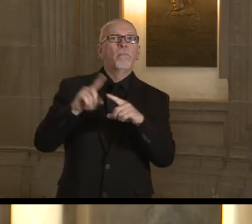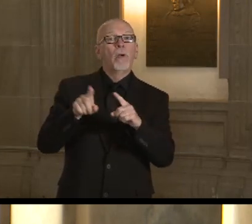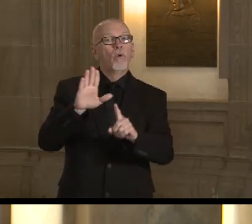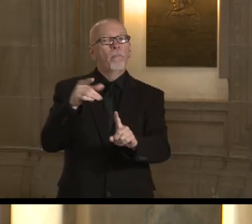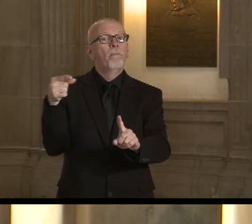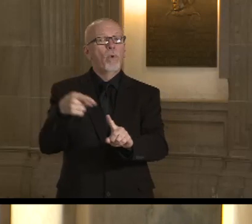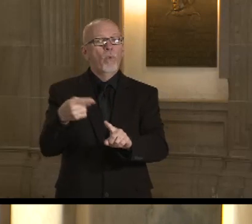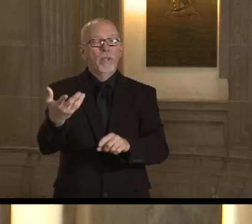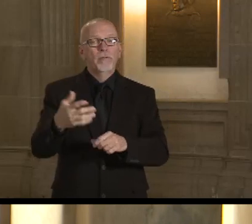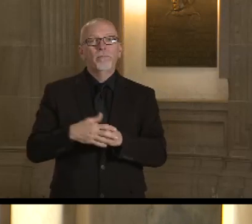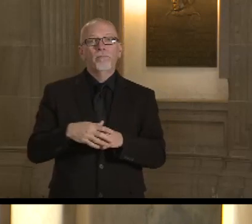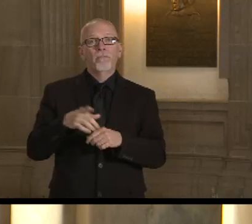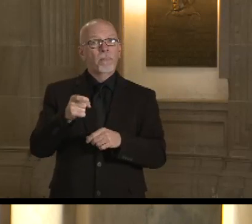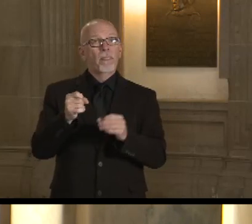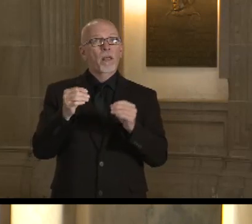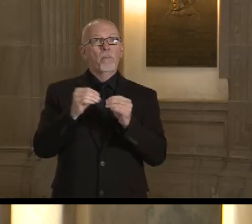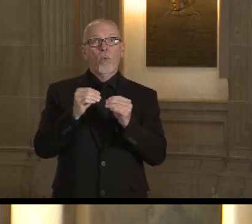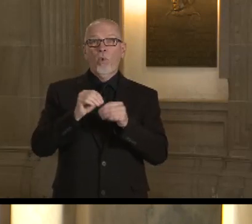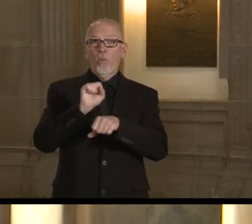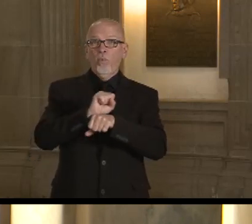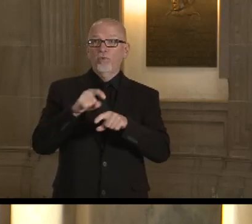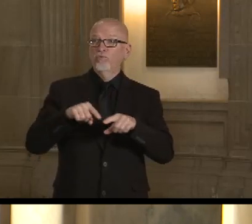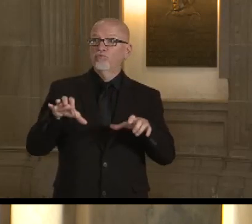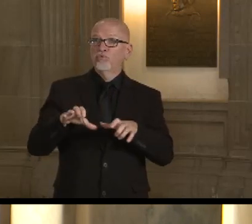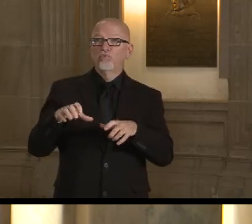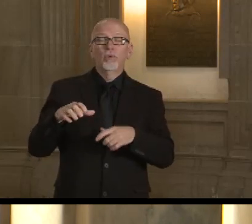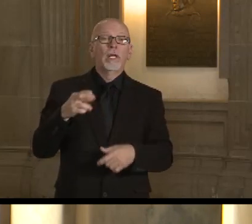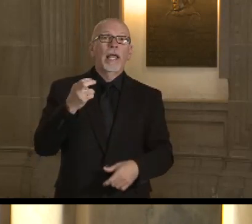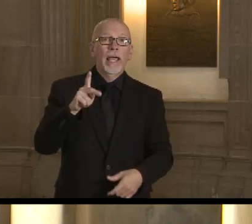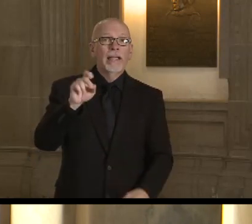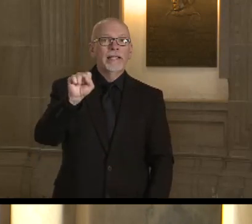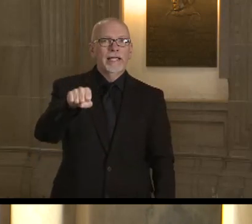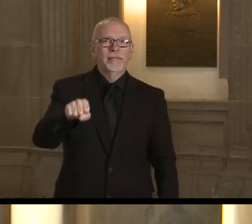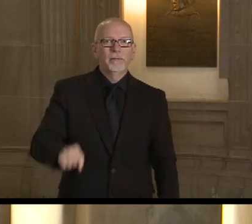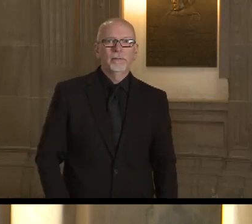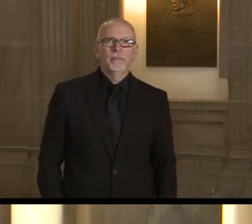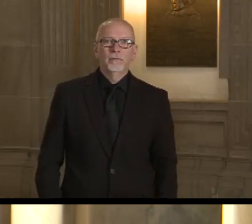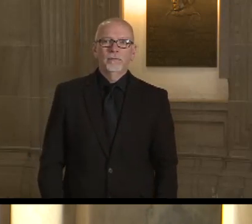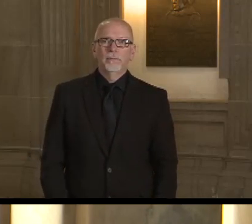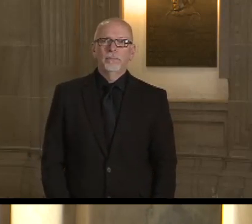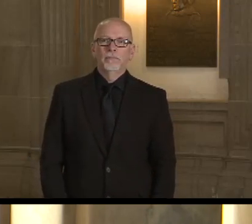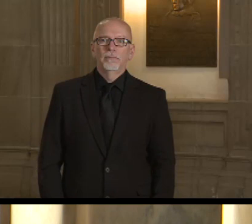point, is there more work to be done? Heck, yes.